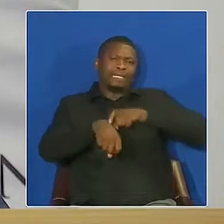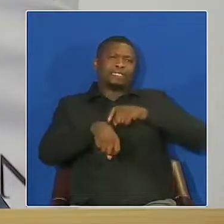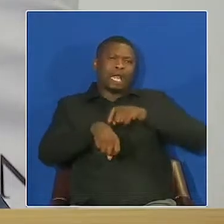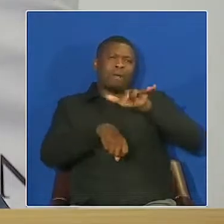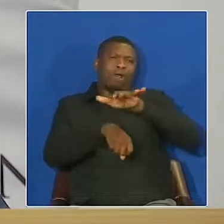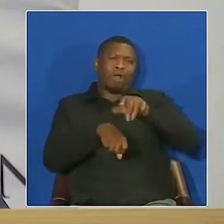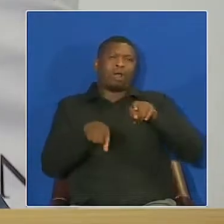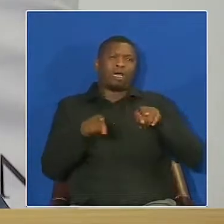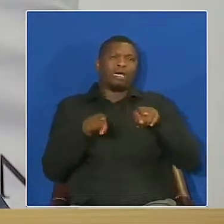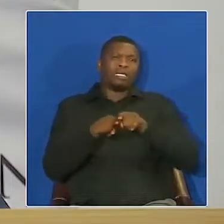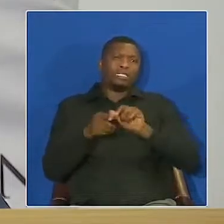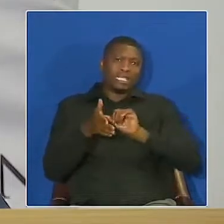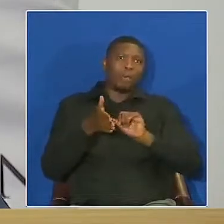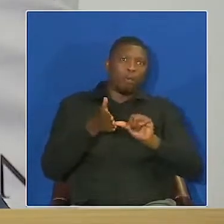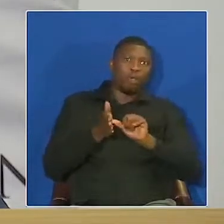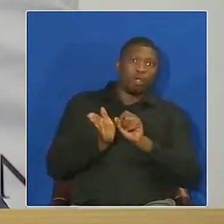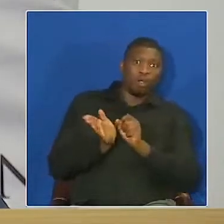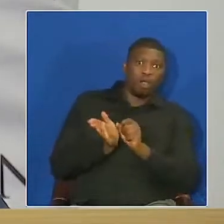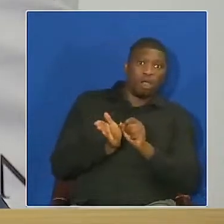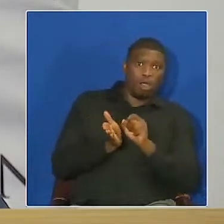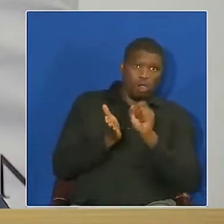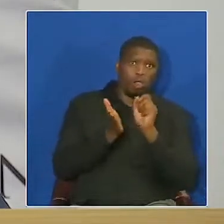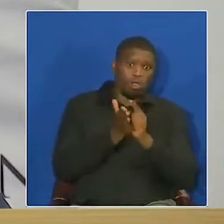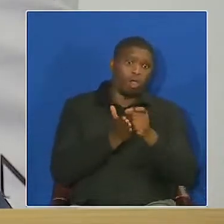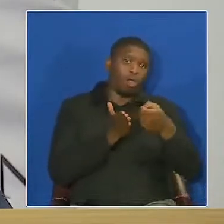or week the message was sent,